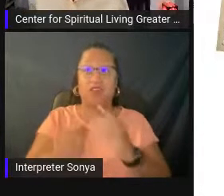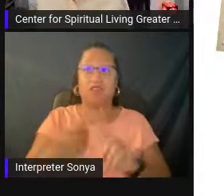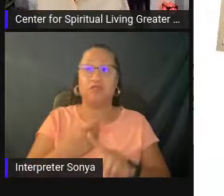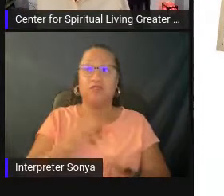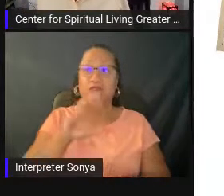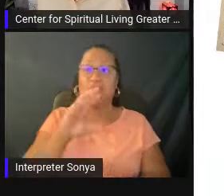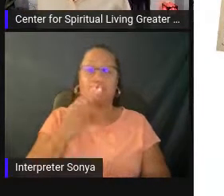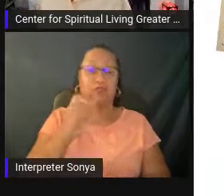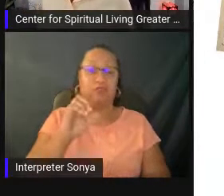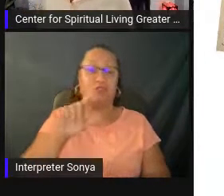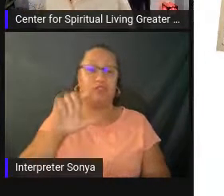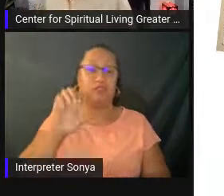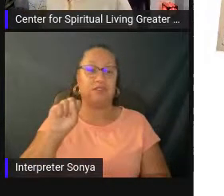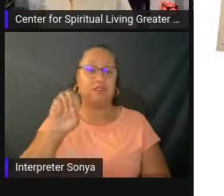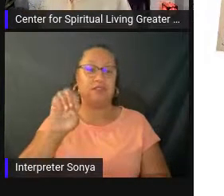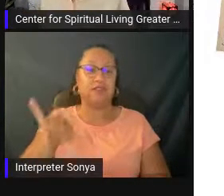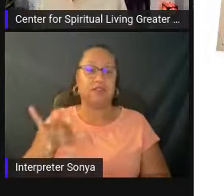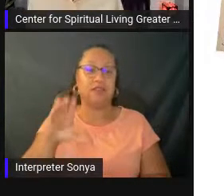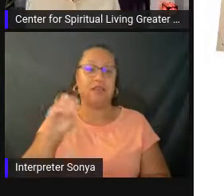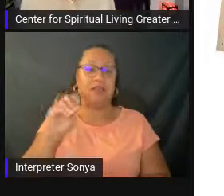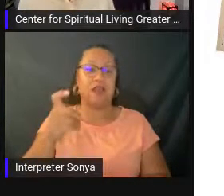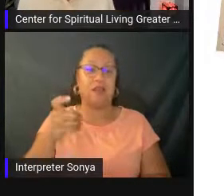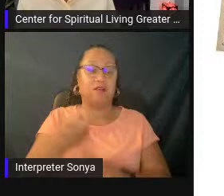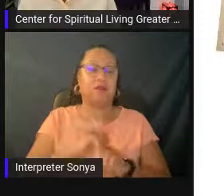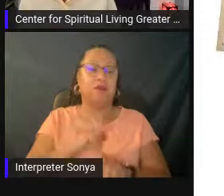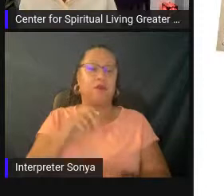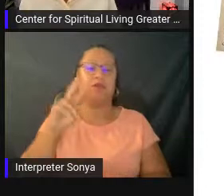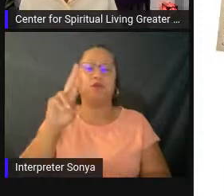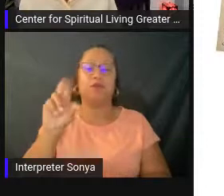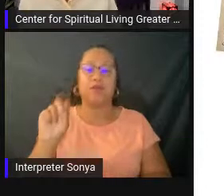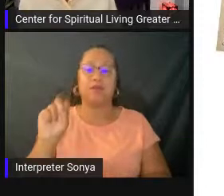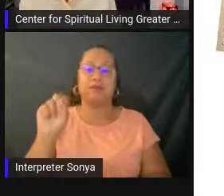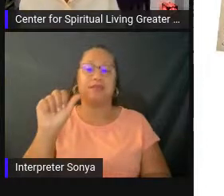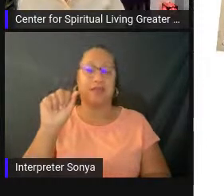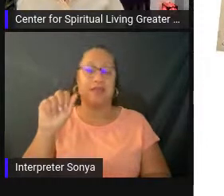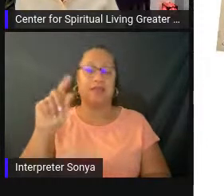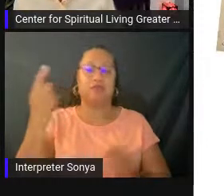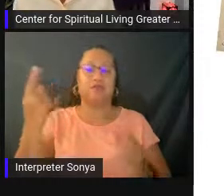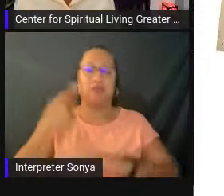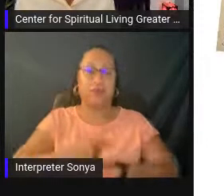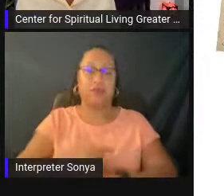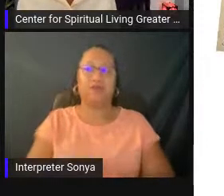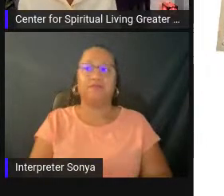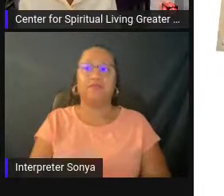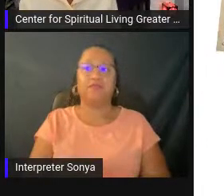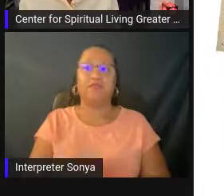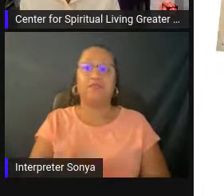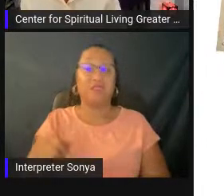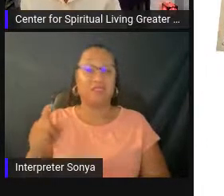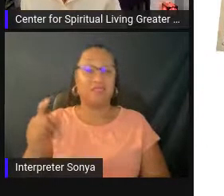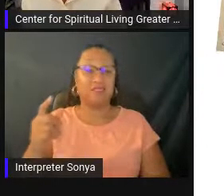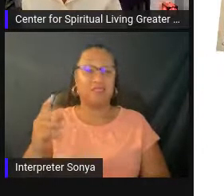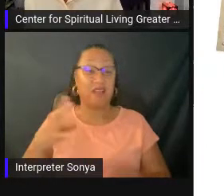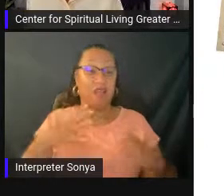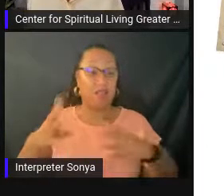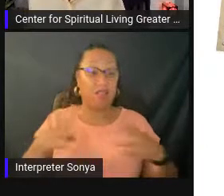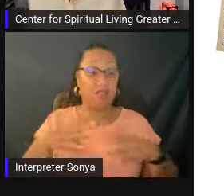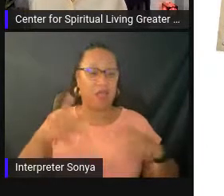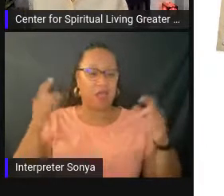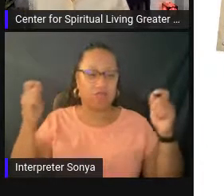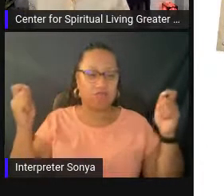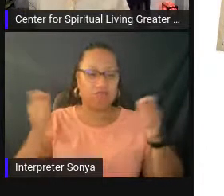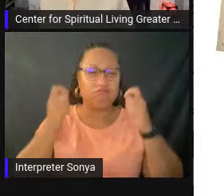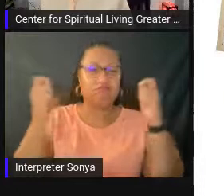Chelsea Cox of USA Today. The holiday commemorates the